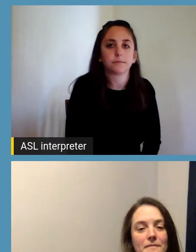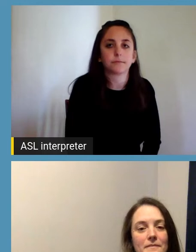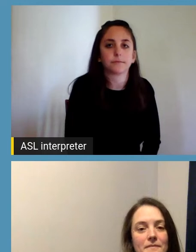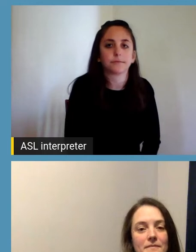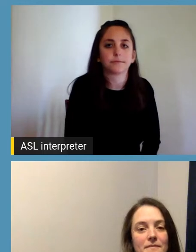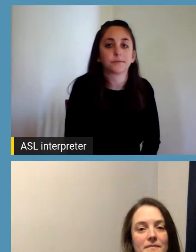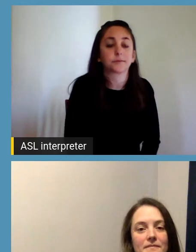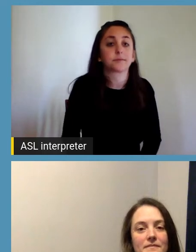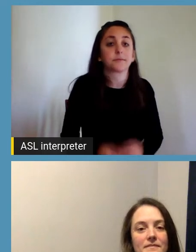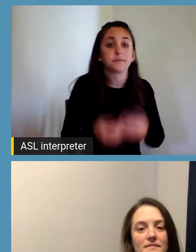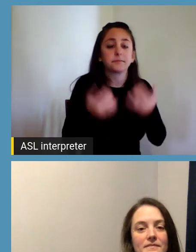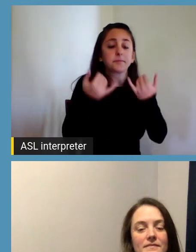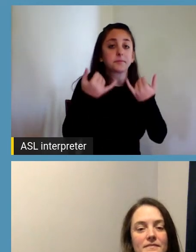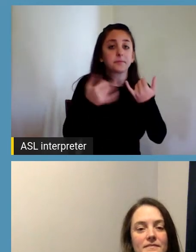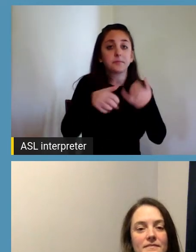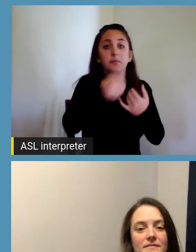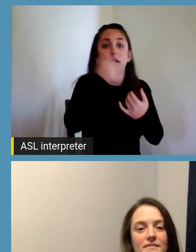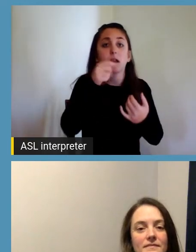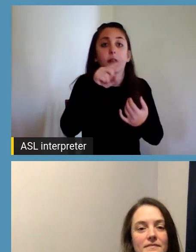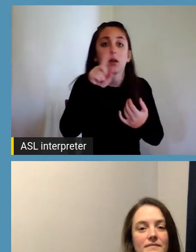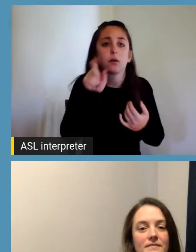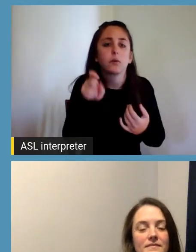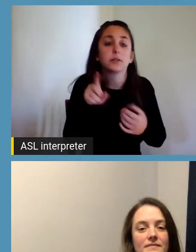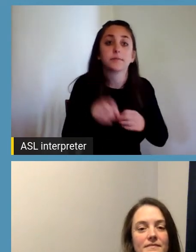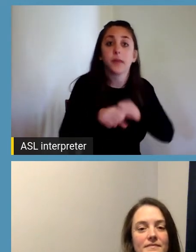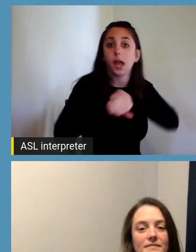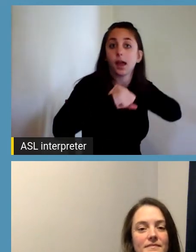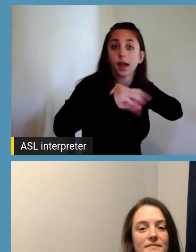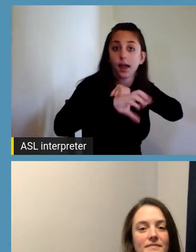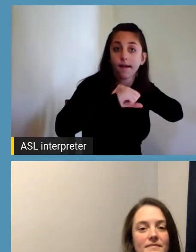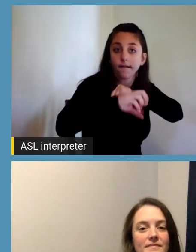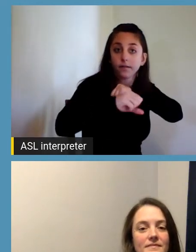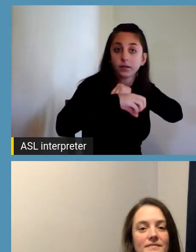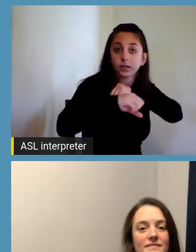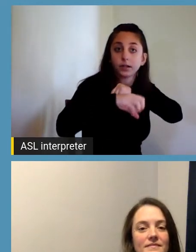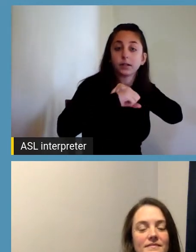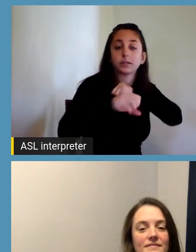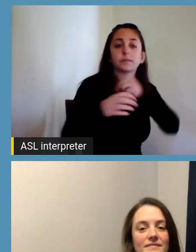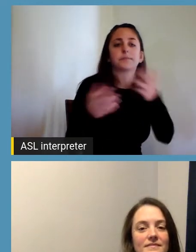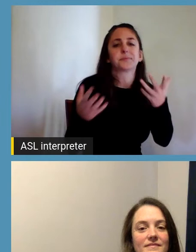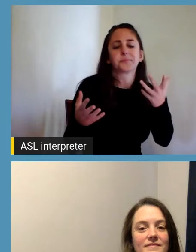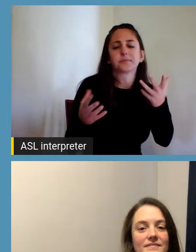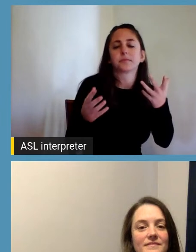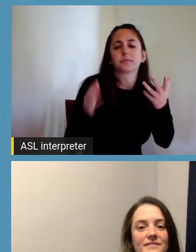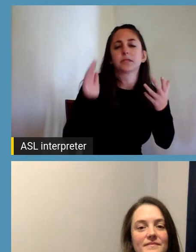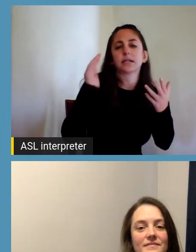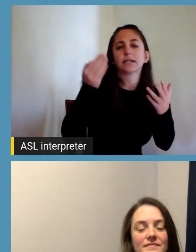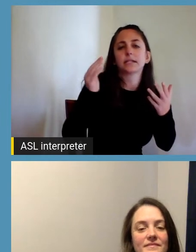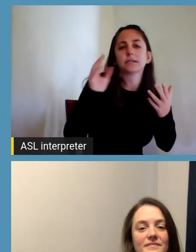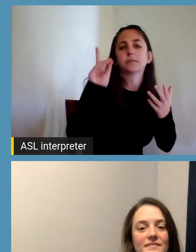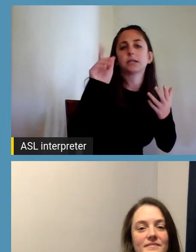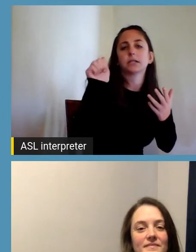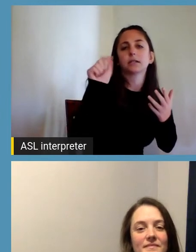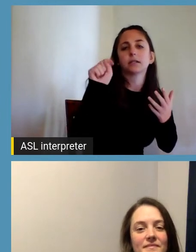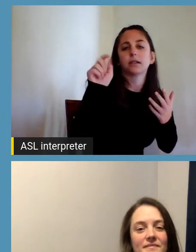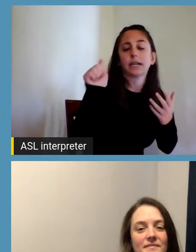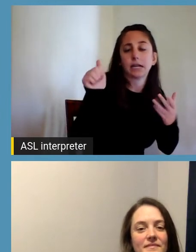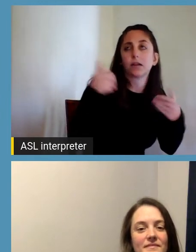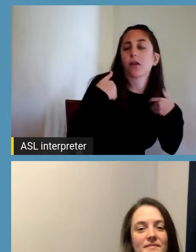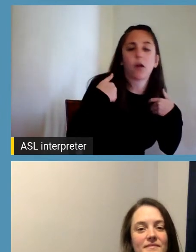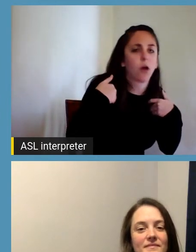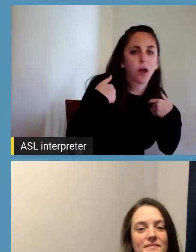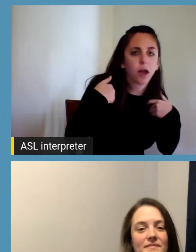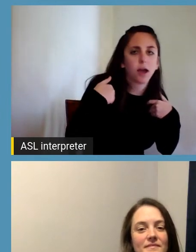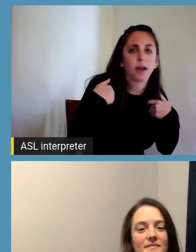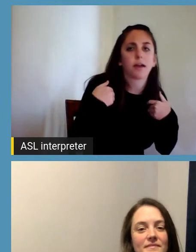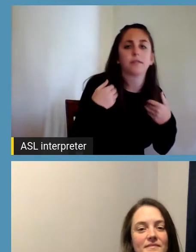one of our questions, when it comes to advertising, it often seems that the data just isn't there sometimes. You may see that you're not getting